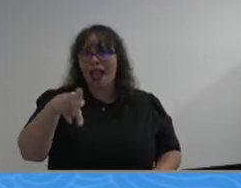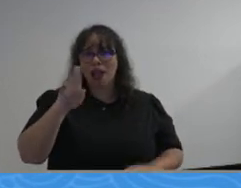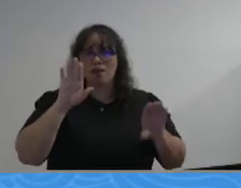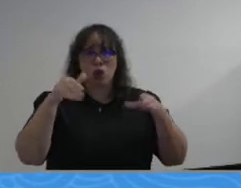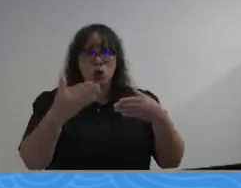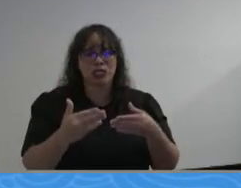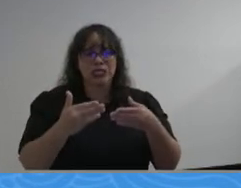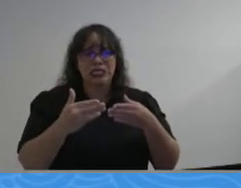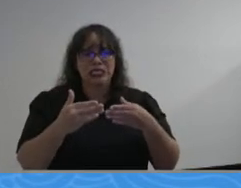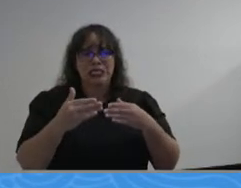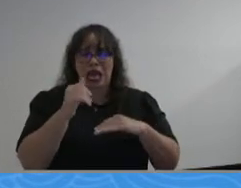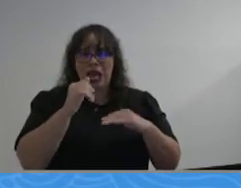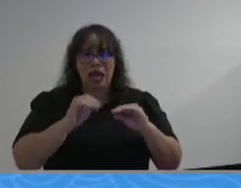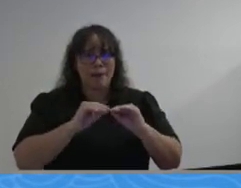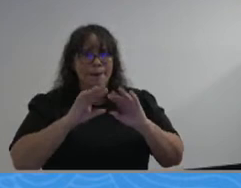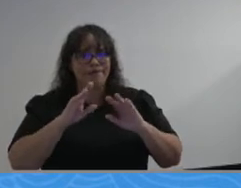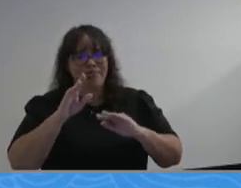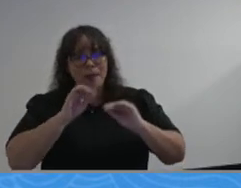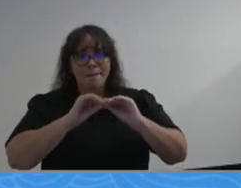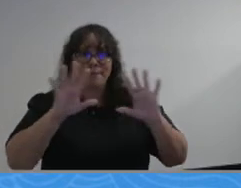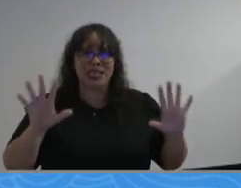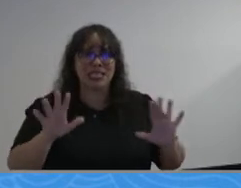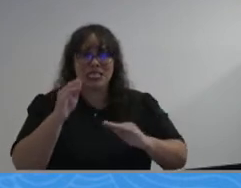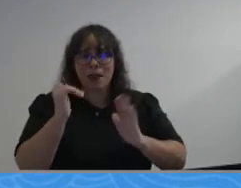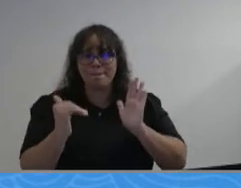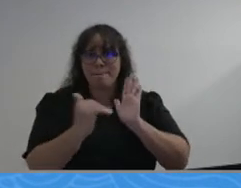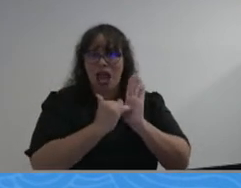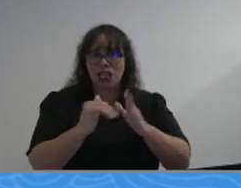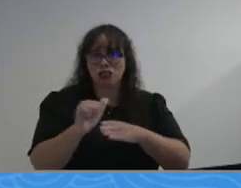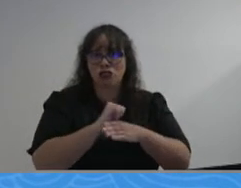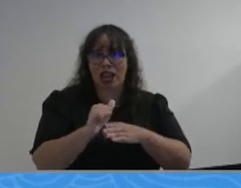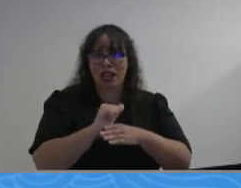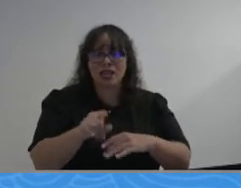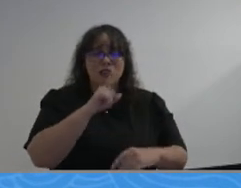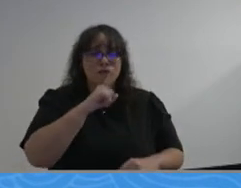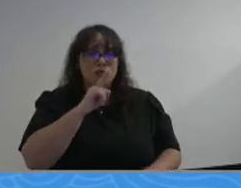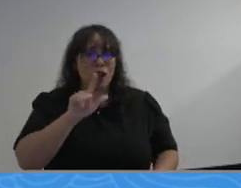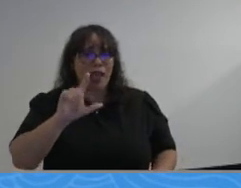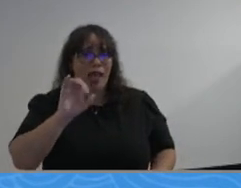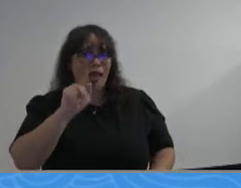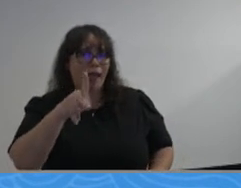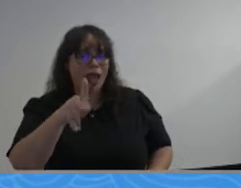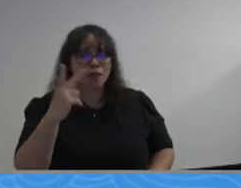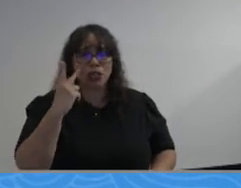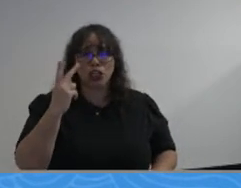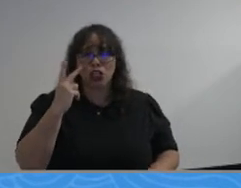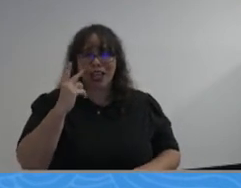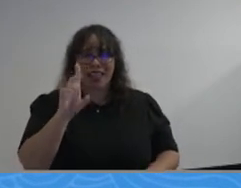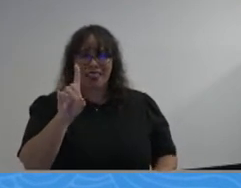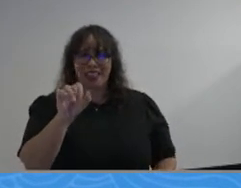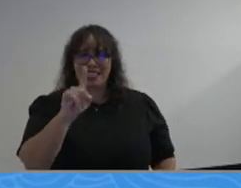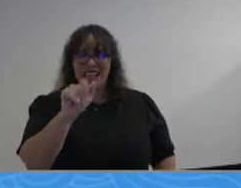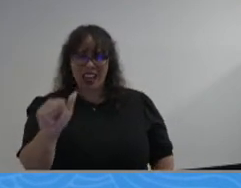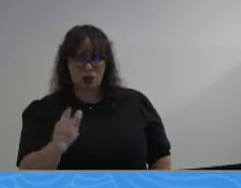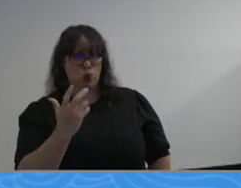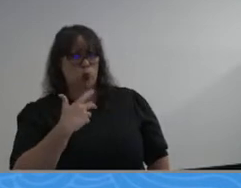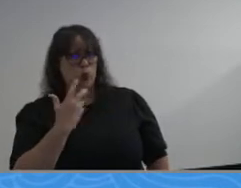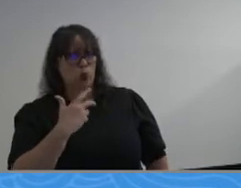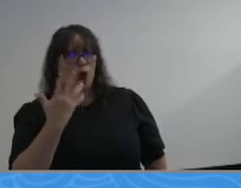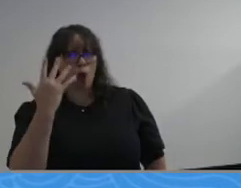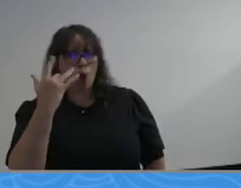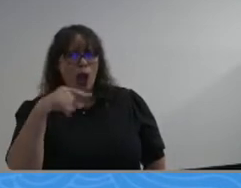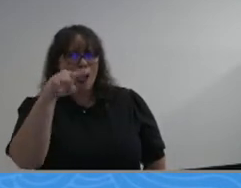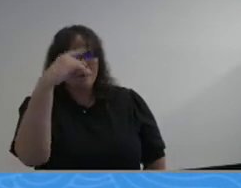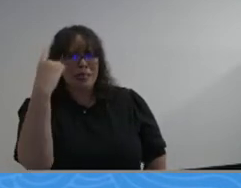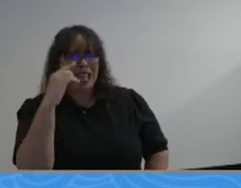implicit bias training. We have to make sure that our LCAP plan says that we're going to make sure that we're looking at disaggregated data and say, why is it that Black children are